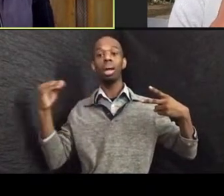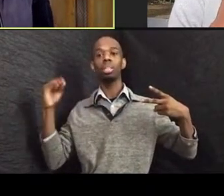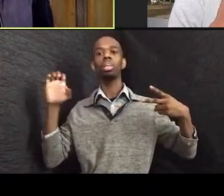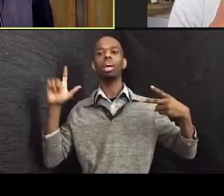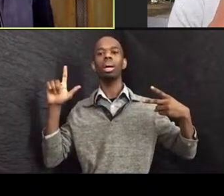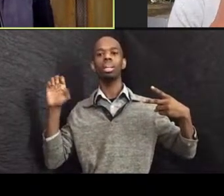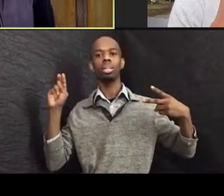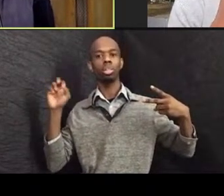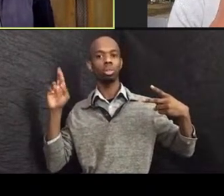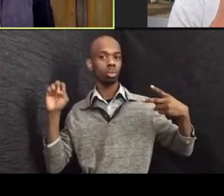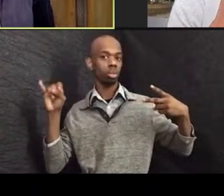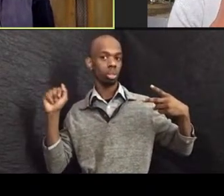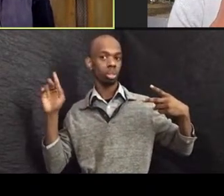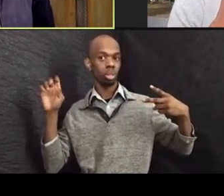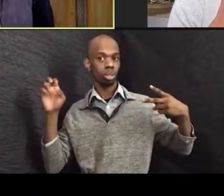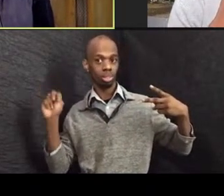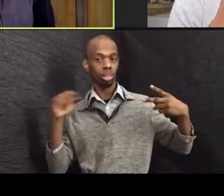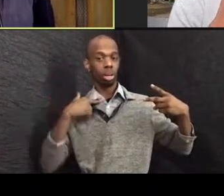Eleanor and Emmanuel Redding.